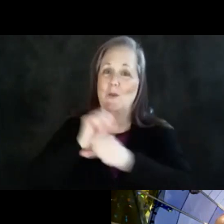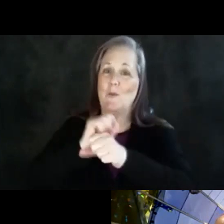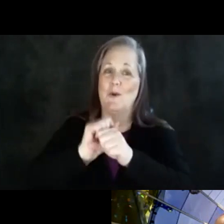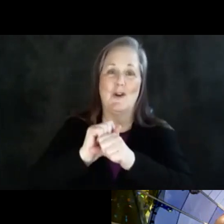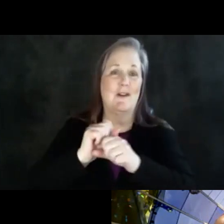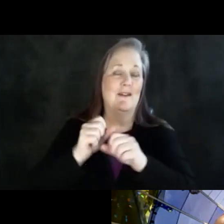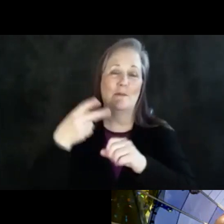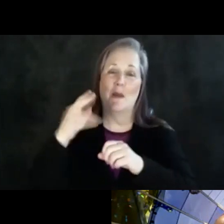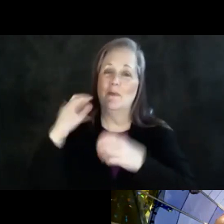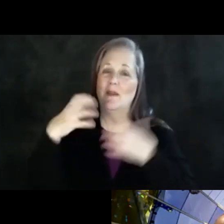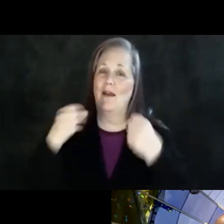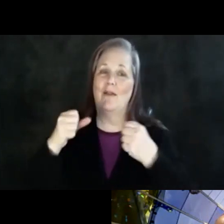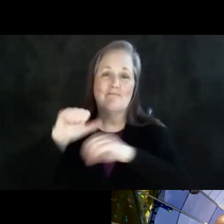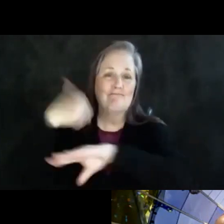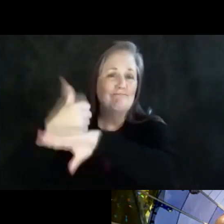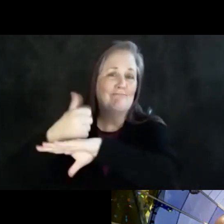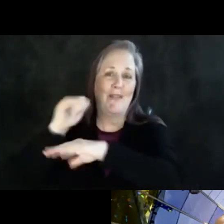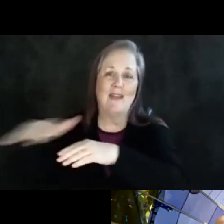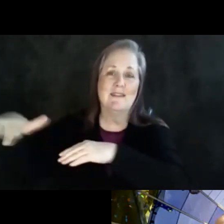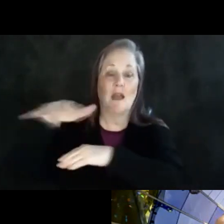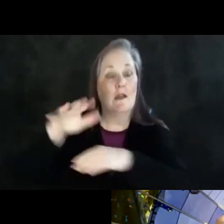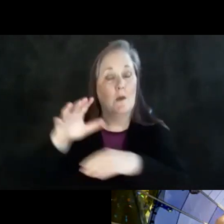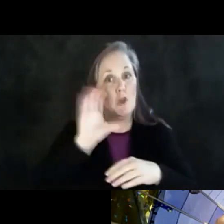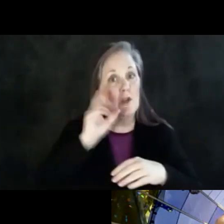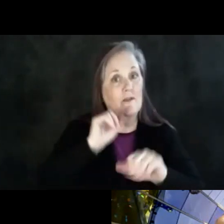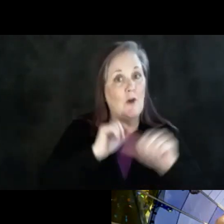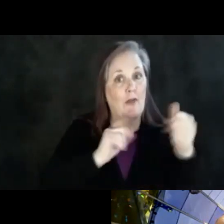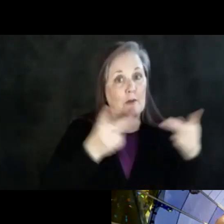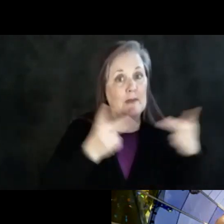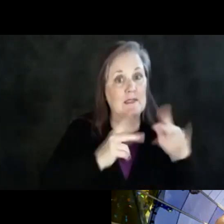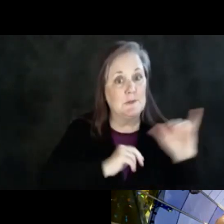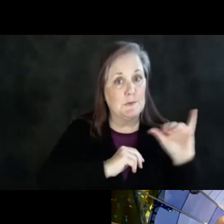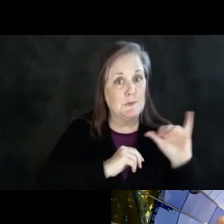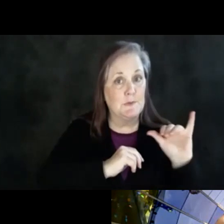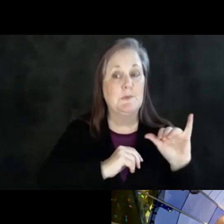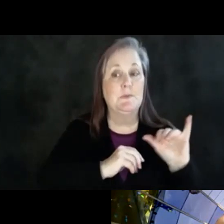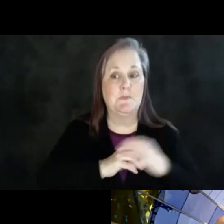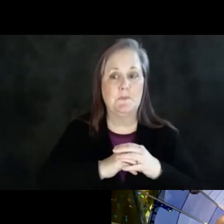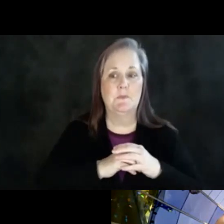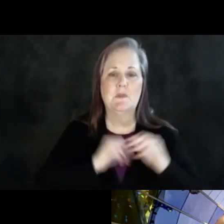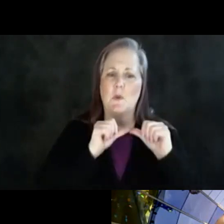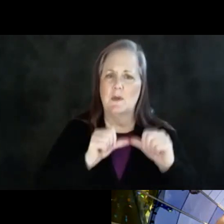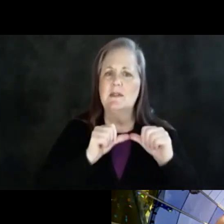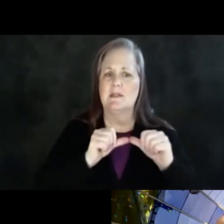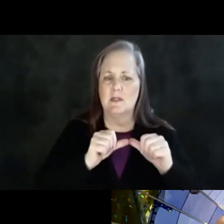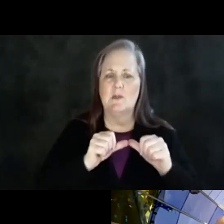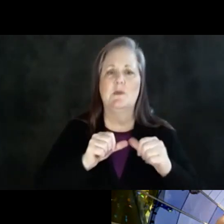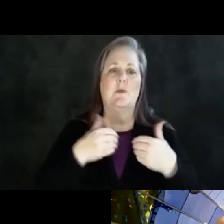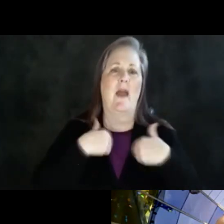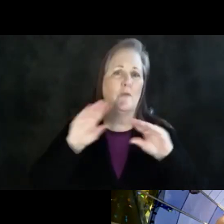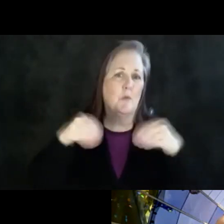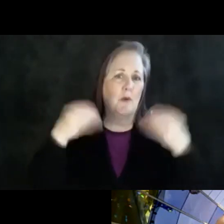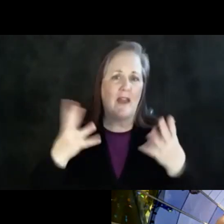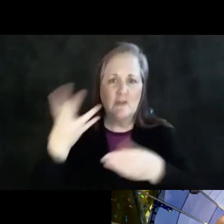put that site together. But we're looking at other sites too, and lots of other sites. So continuing to enroll providers. I talked about that